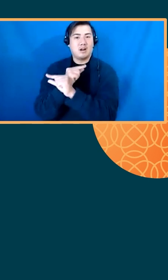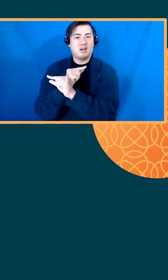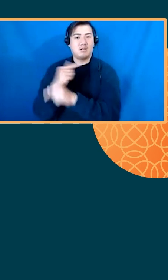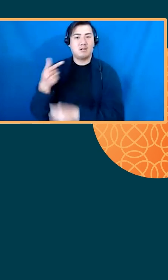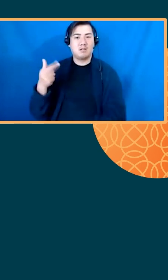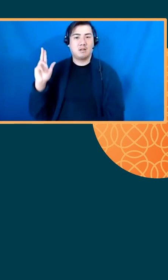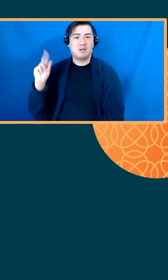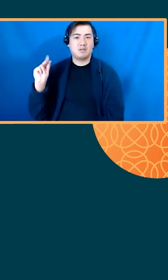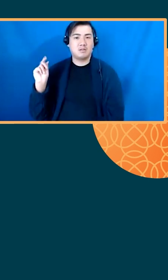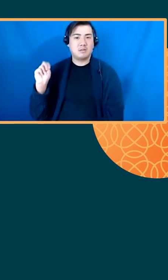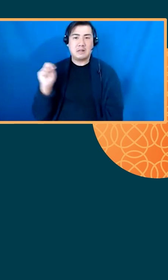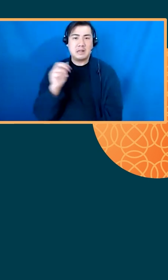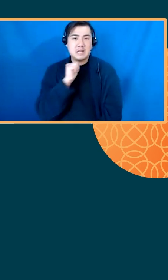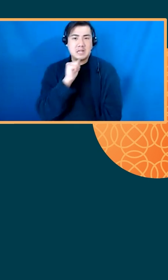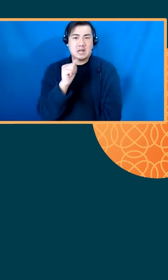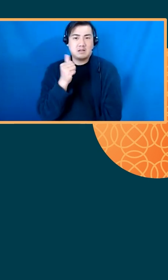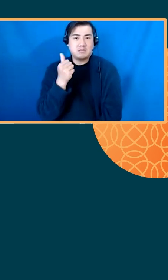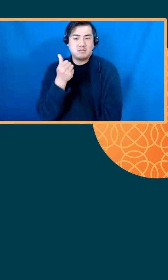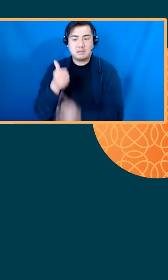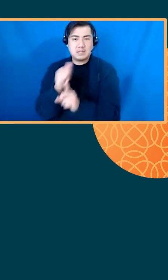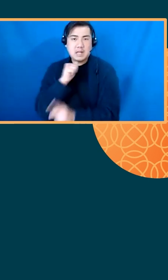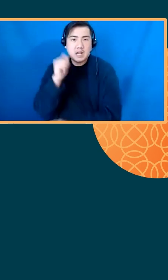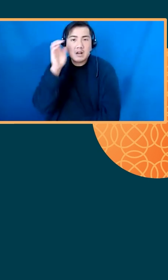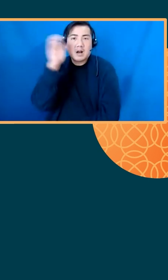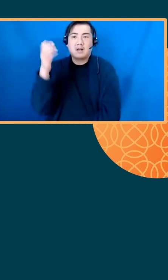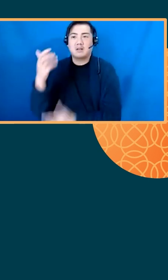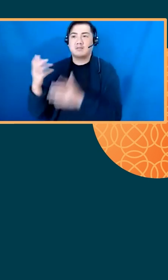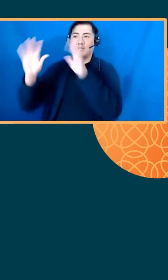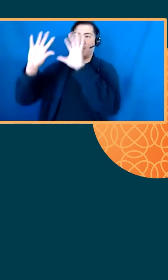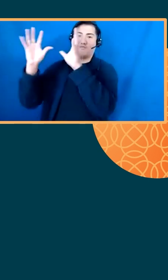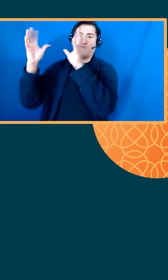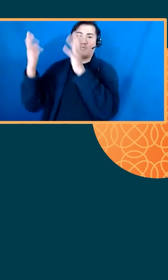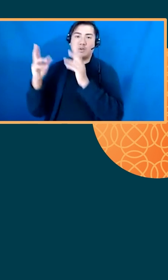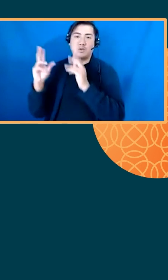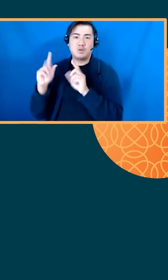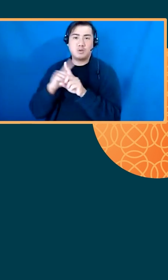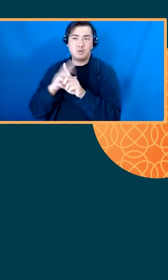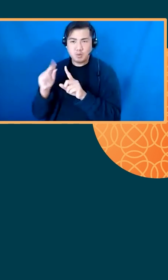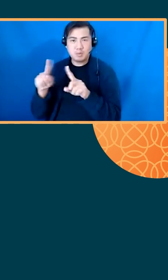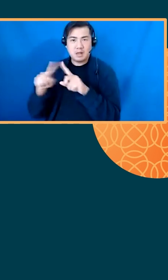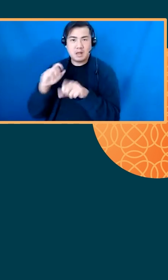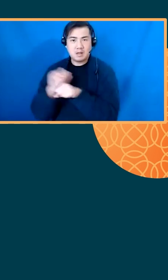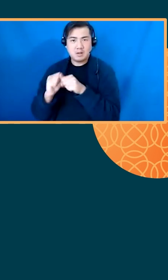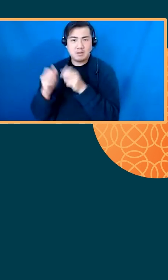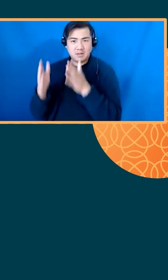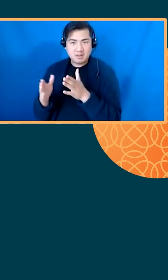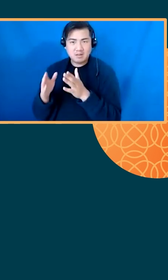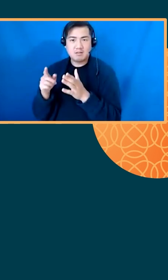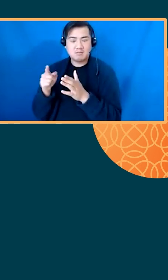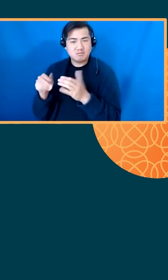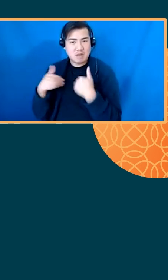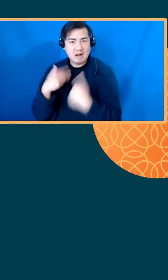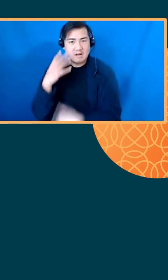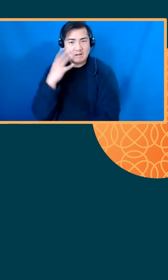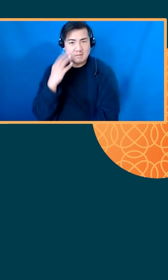And that, you know, there's validity in their experience. And, you know, as so many of